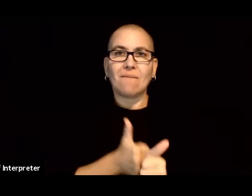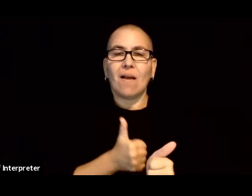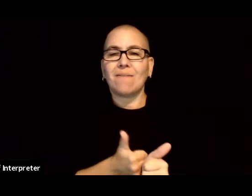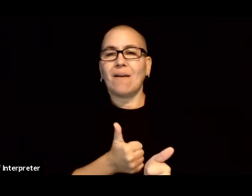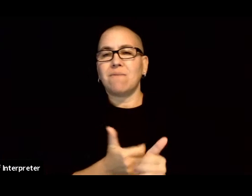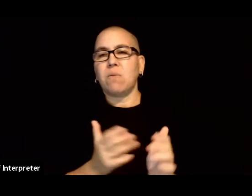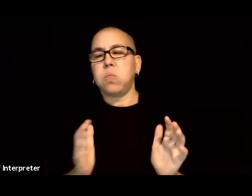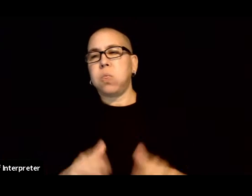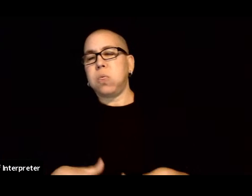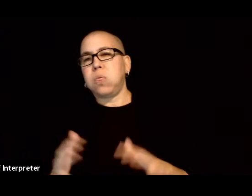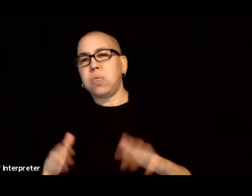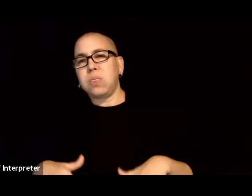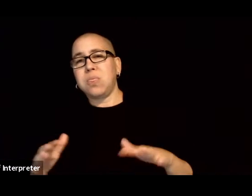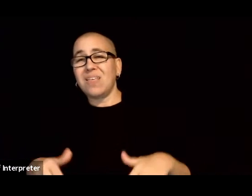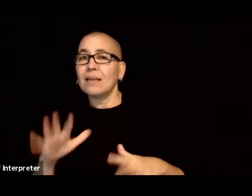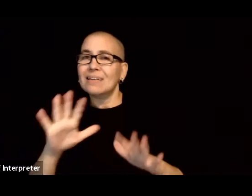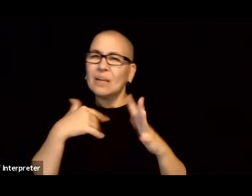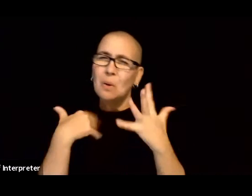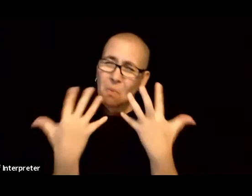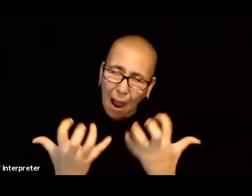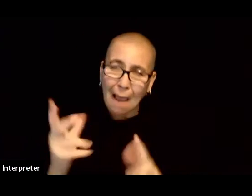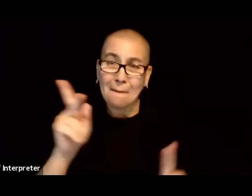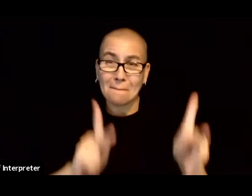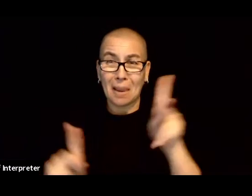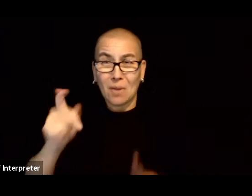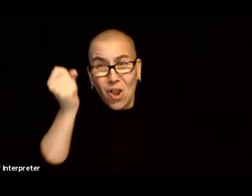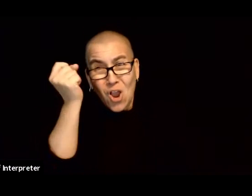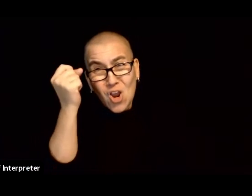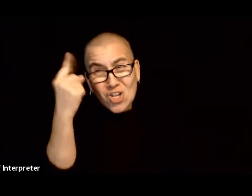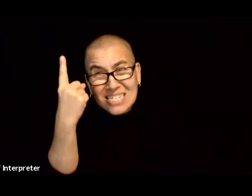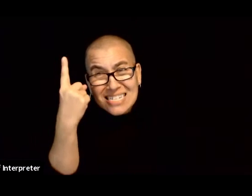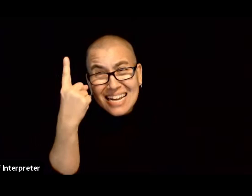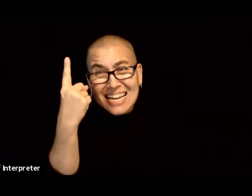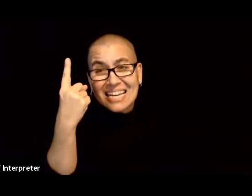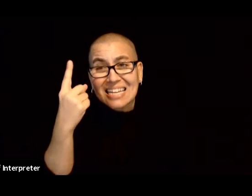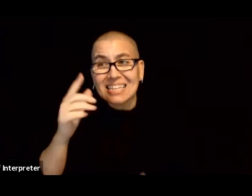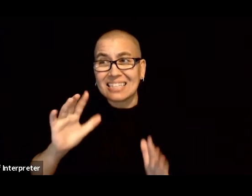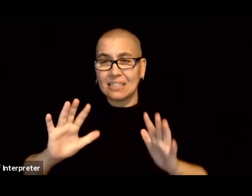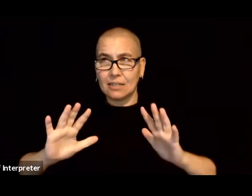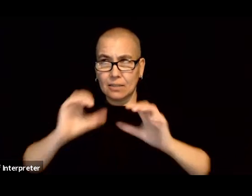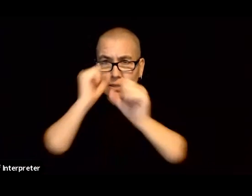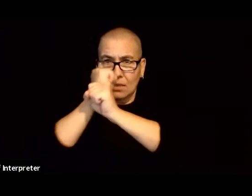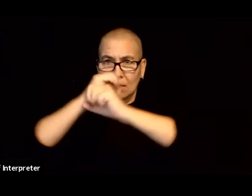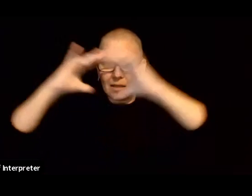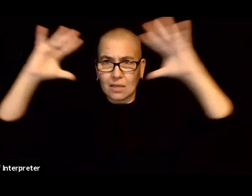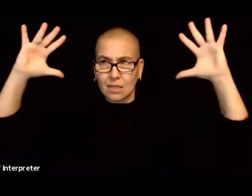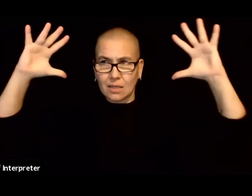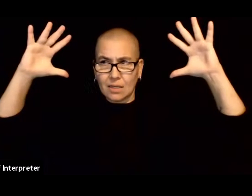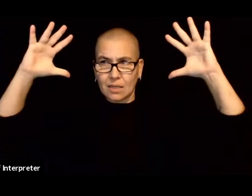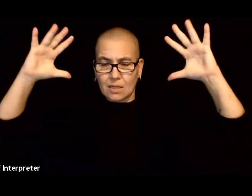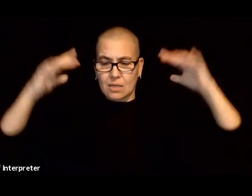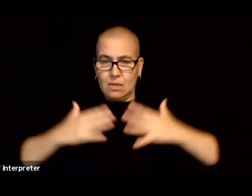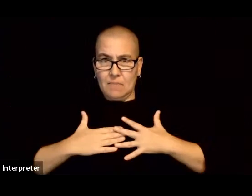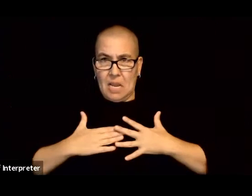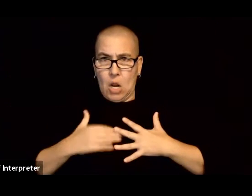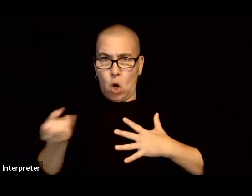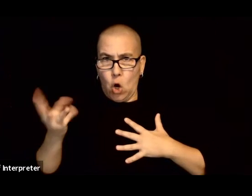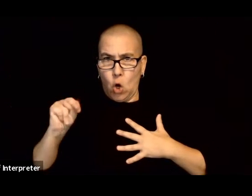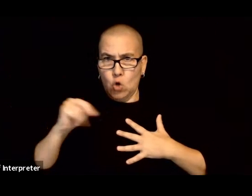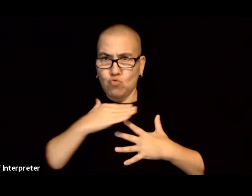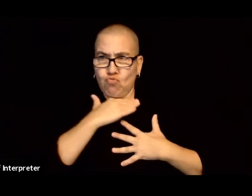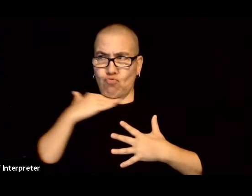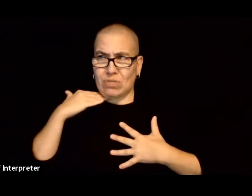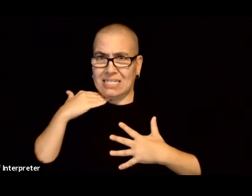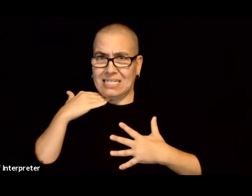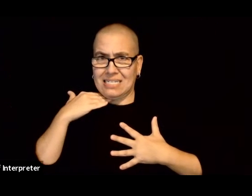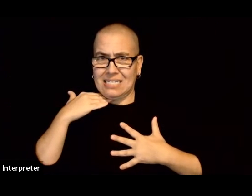that it's not only their perception of personal risk that matters, but the way that our individual choices